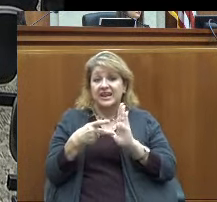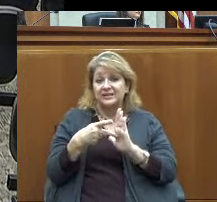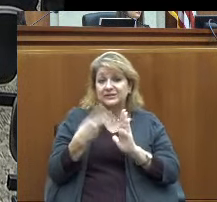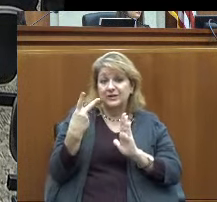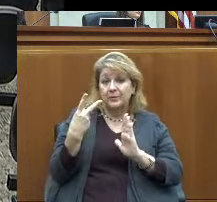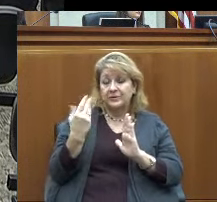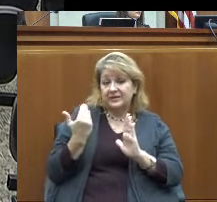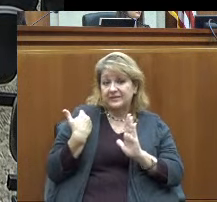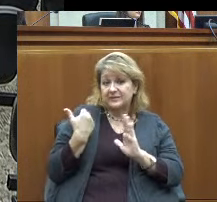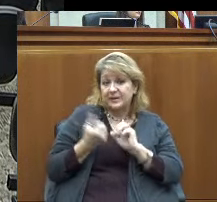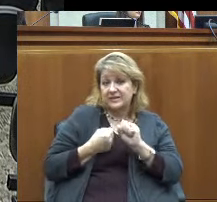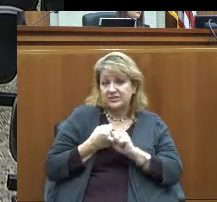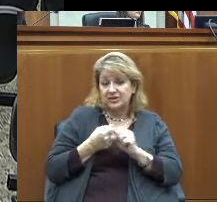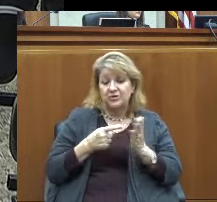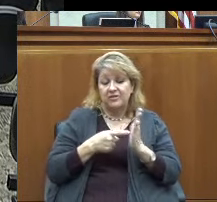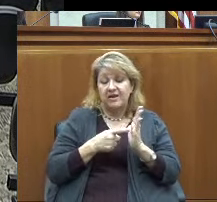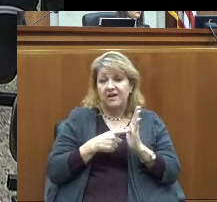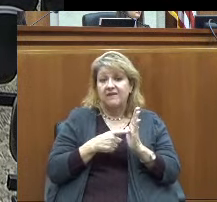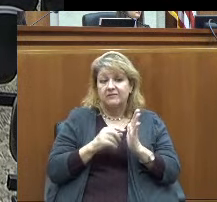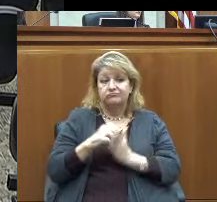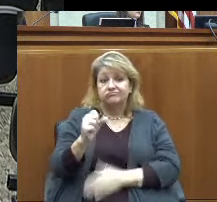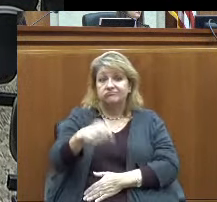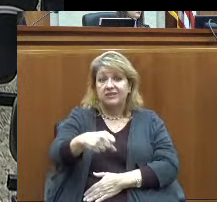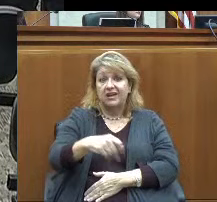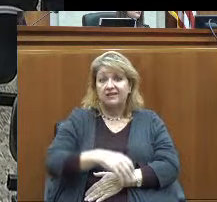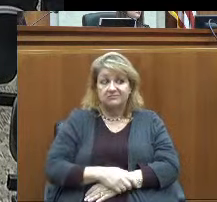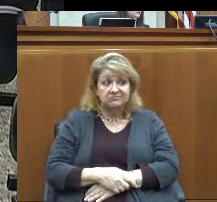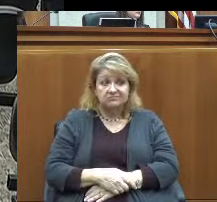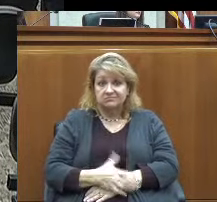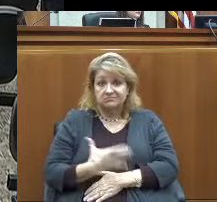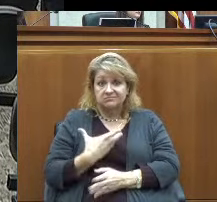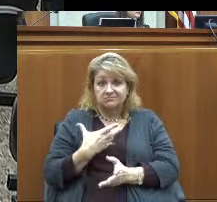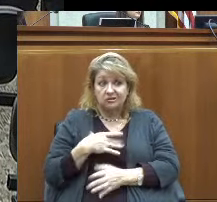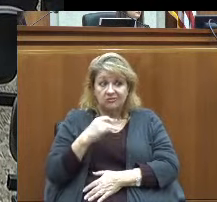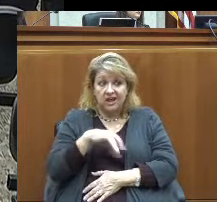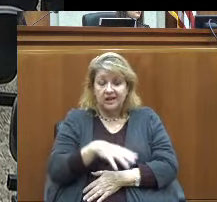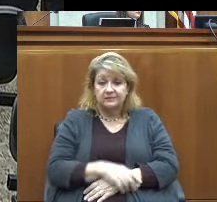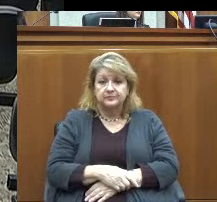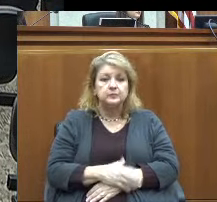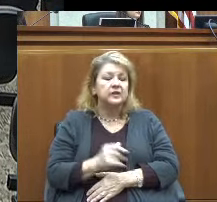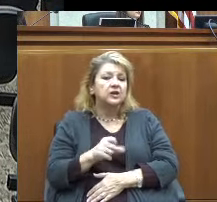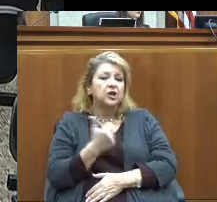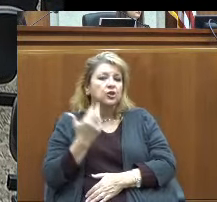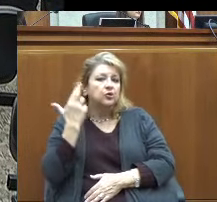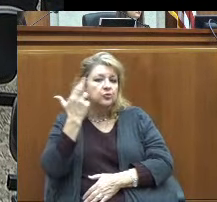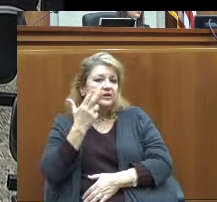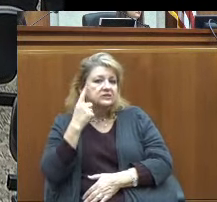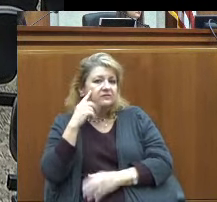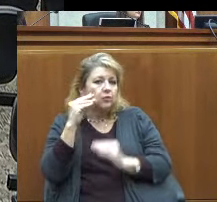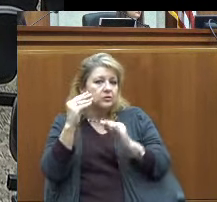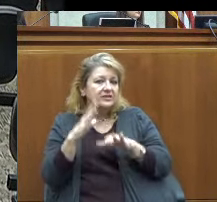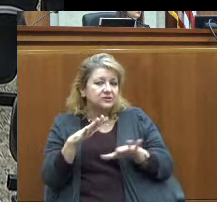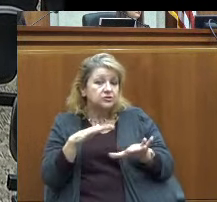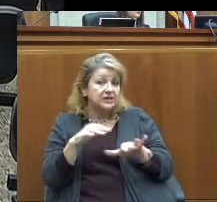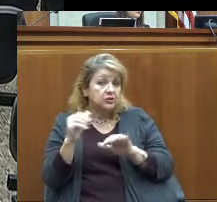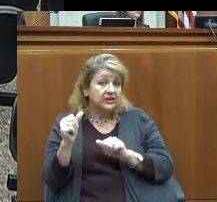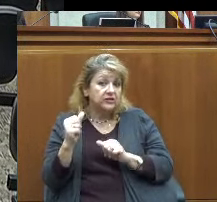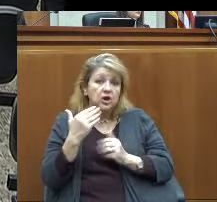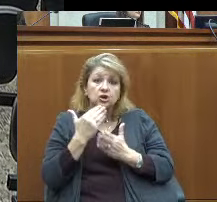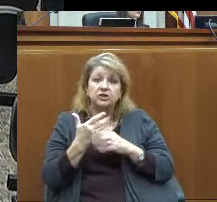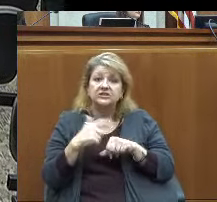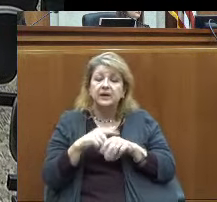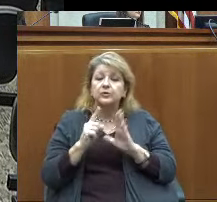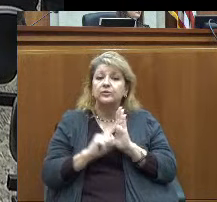year. So among other reasons for teachers leaving, it might be a good time for us to